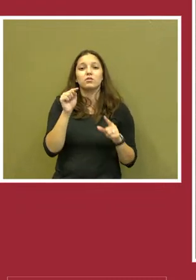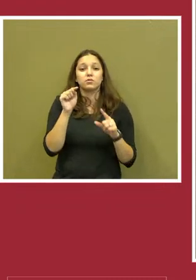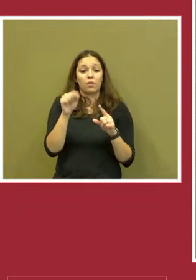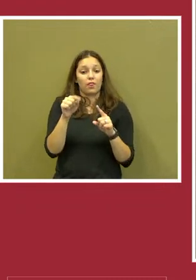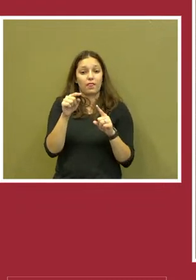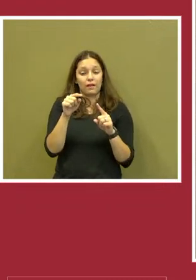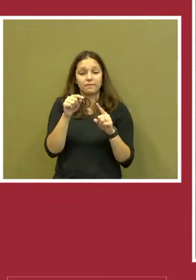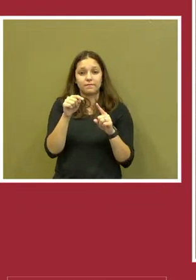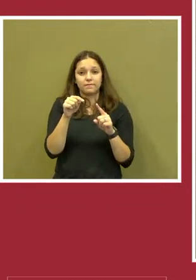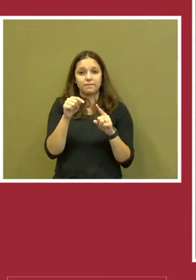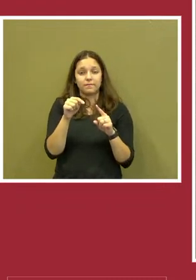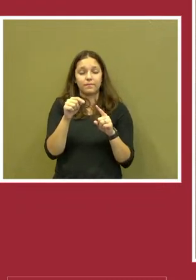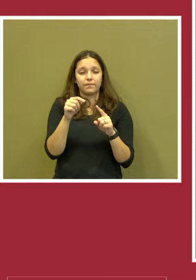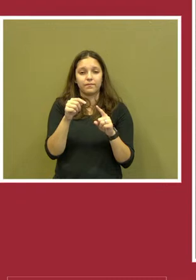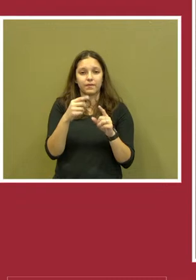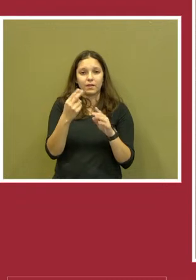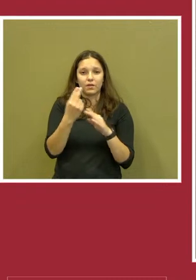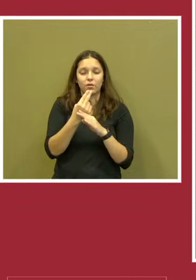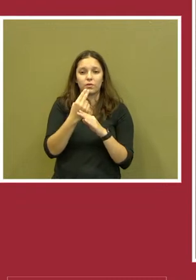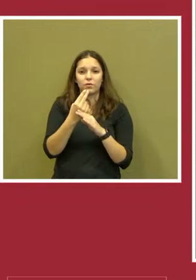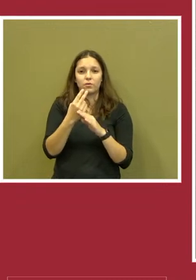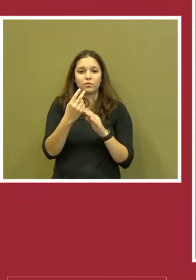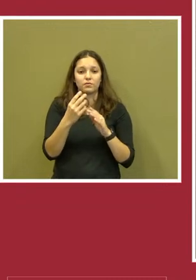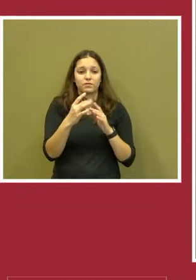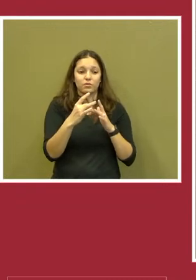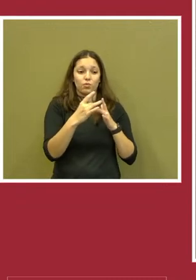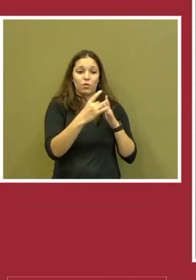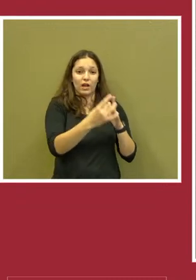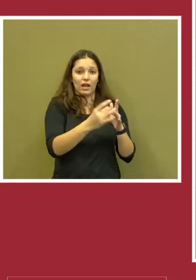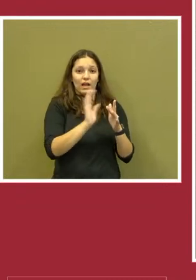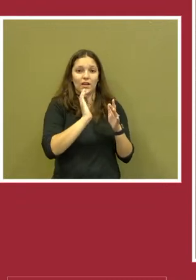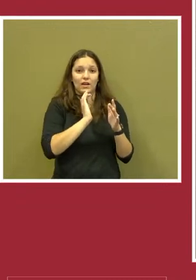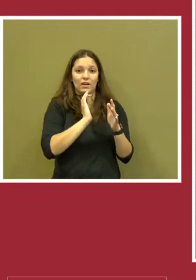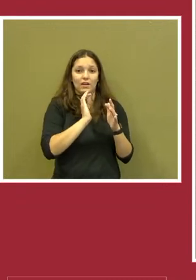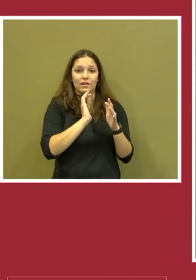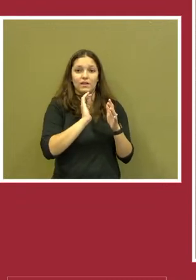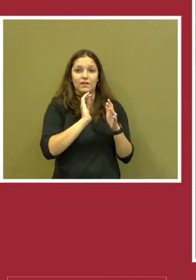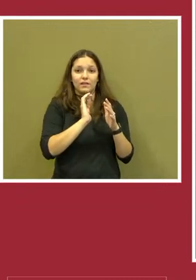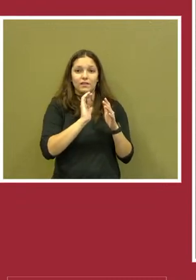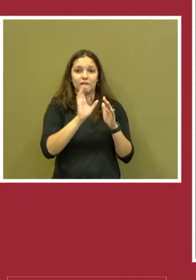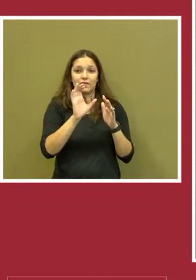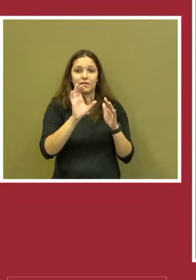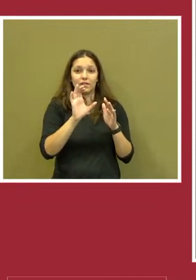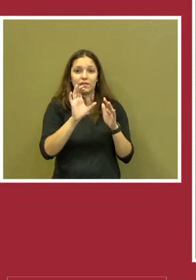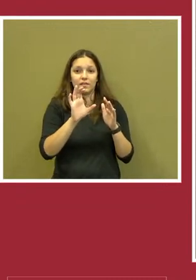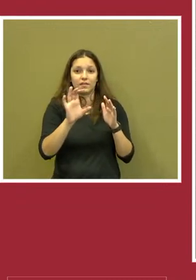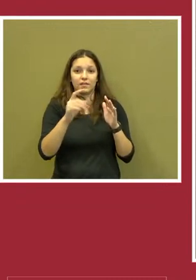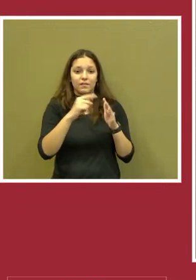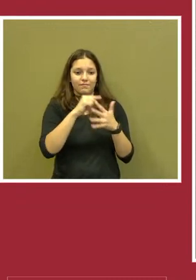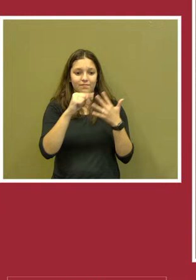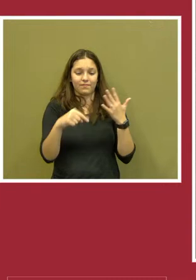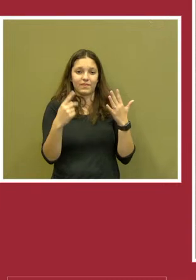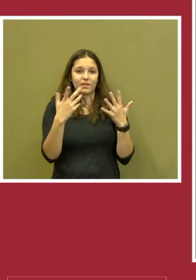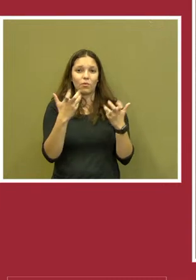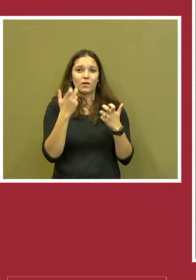profile and help that guide the characteristics that we'd like to see our students at Bend